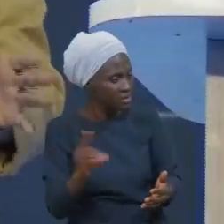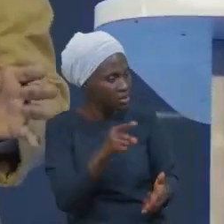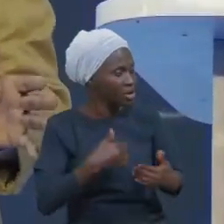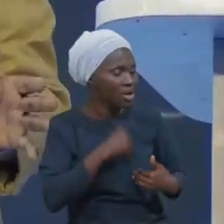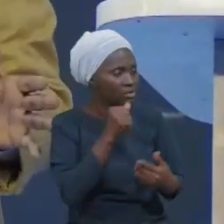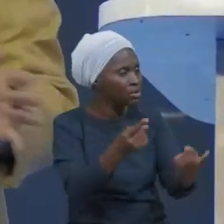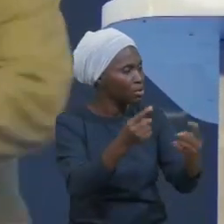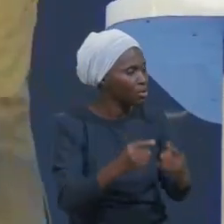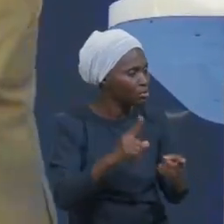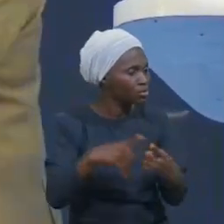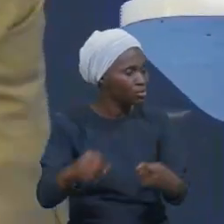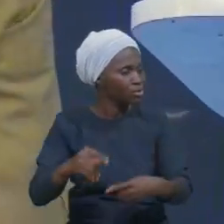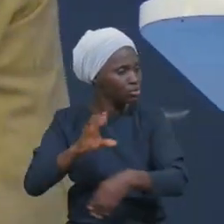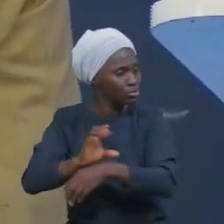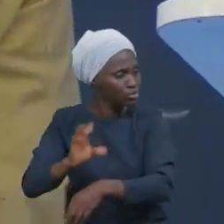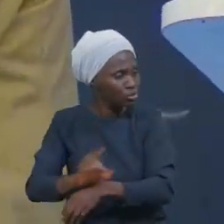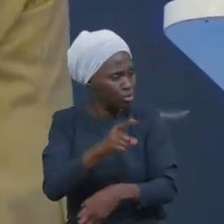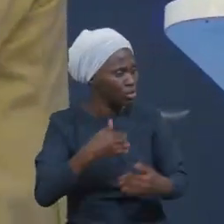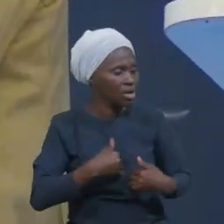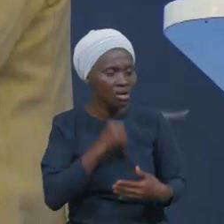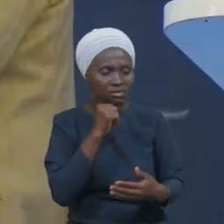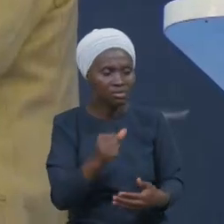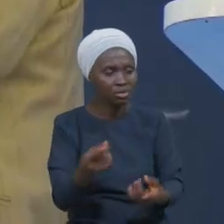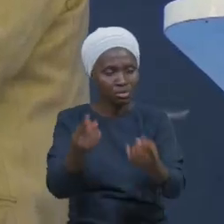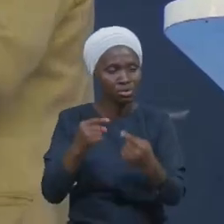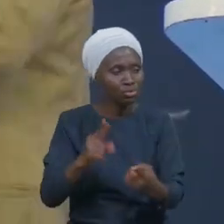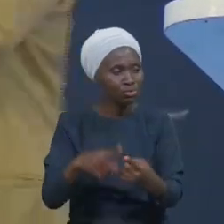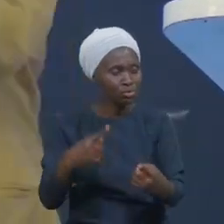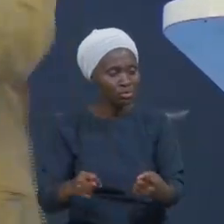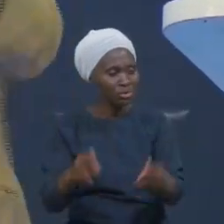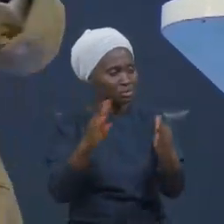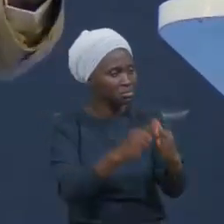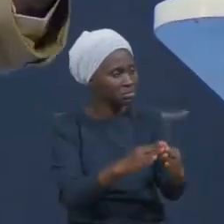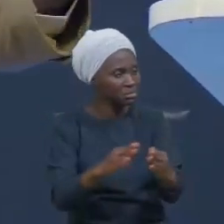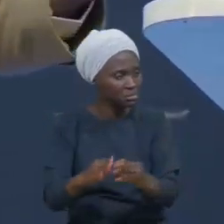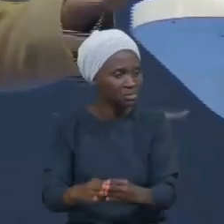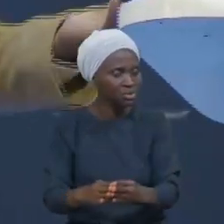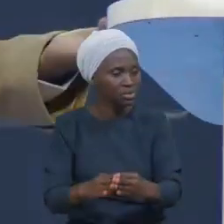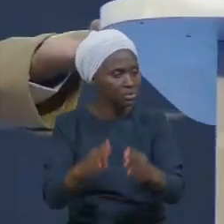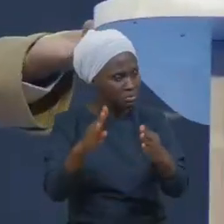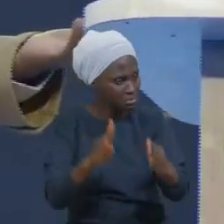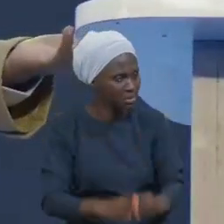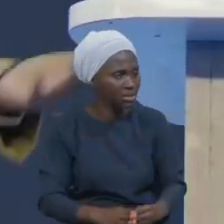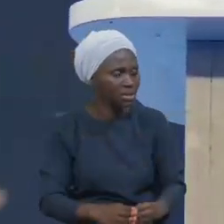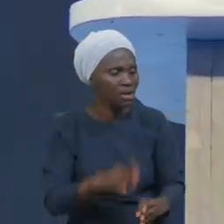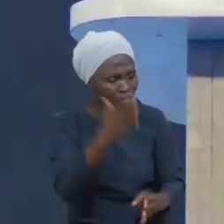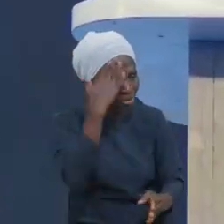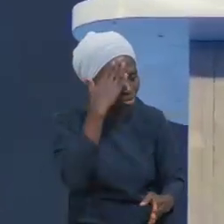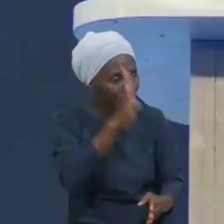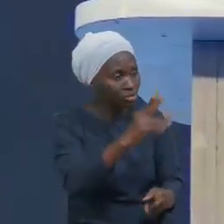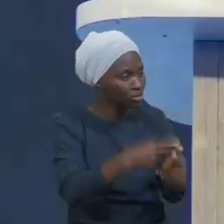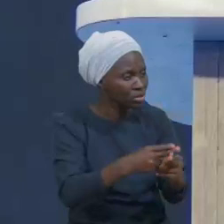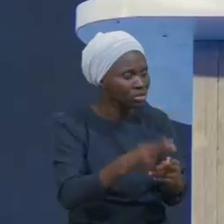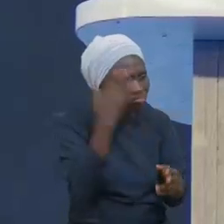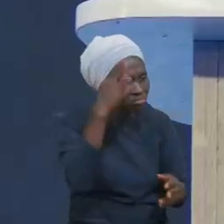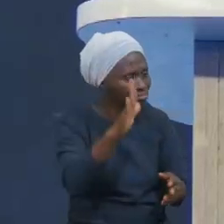the synagogue. You have not come to the assembly. And your name is not known in the